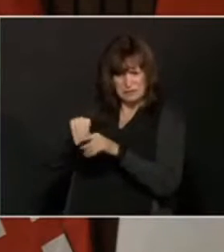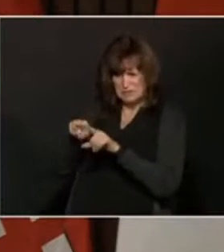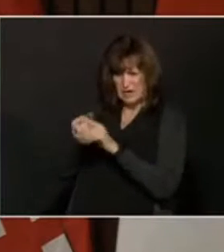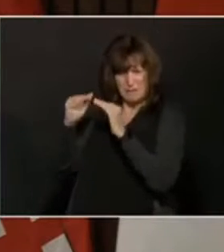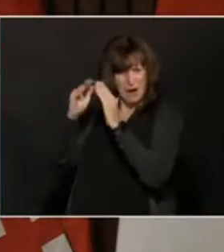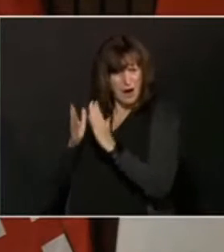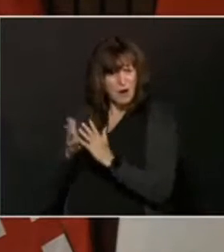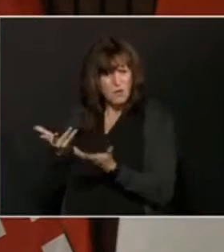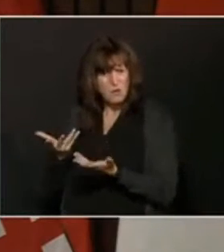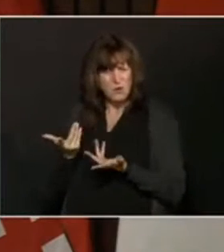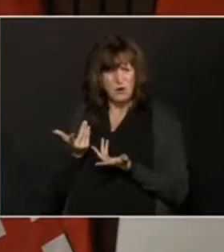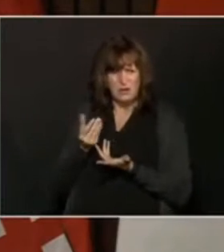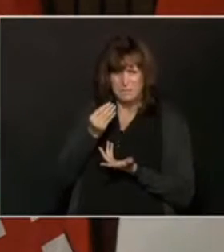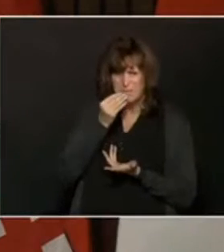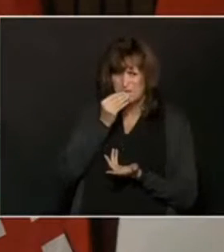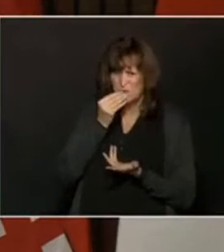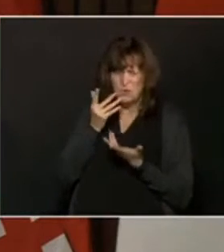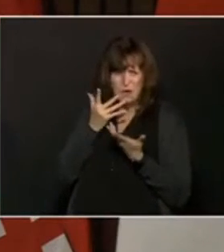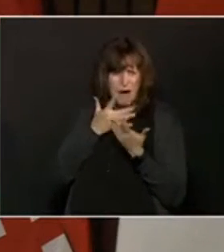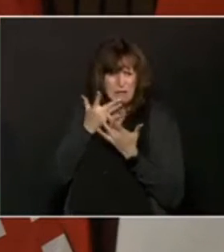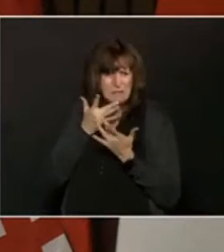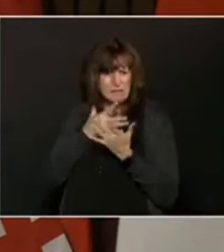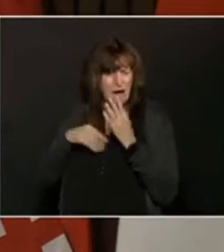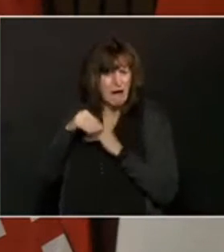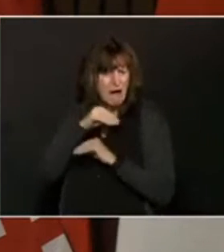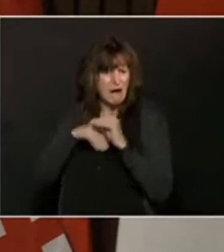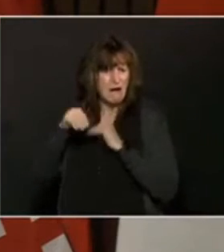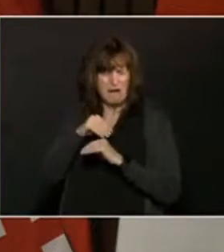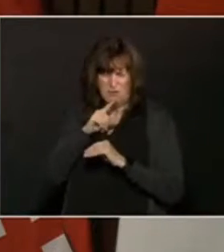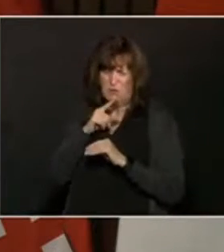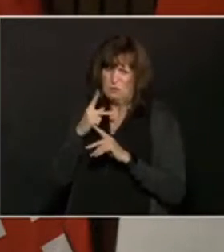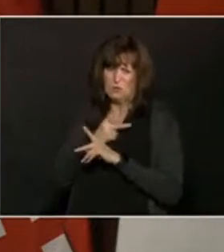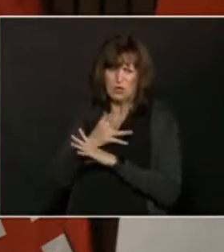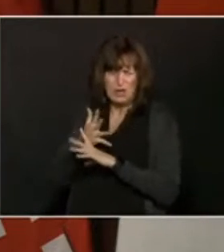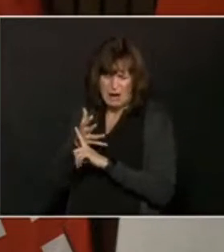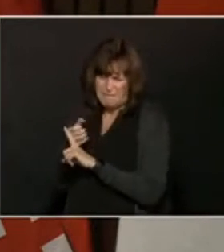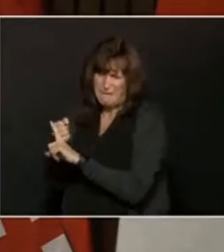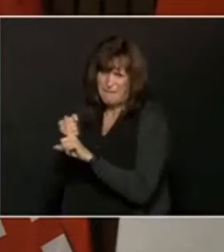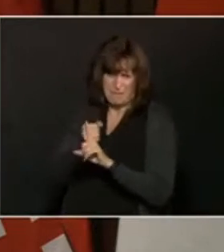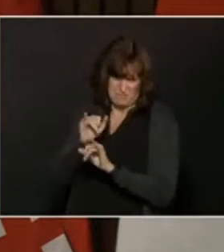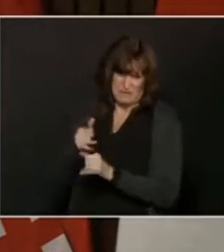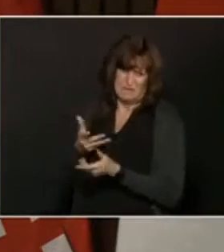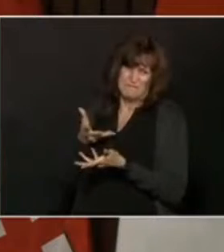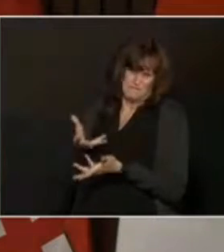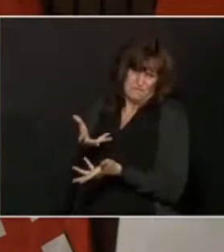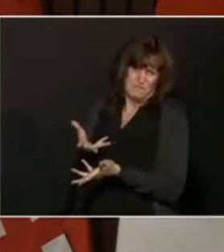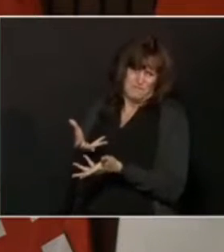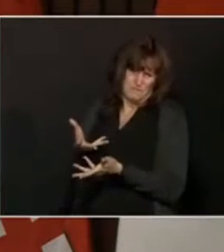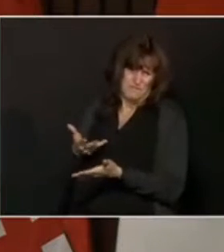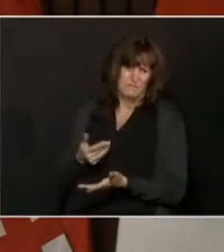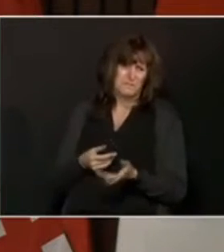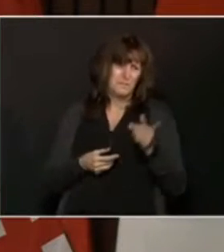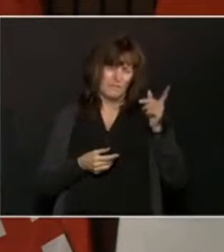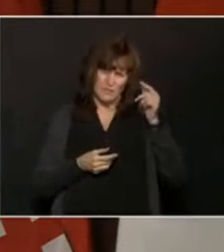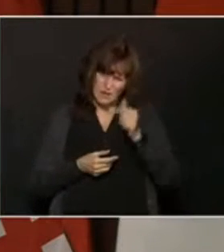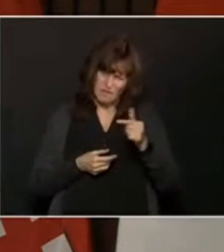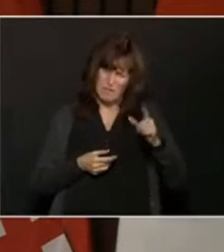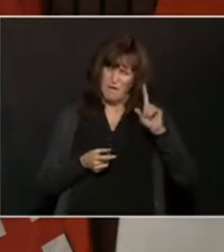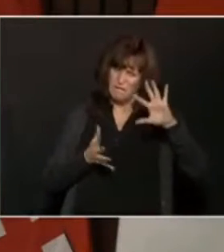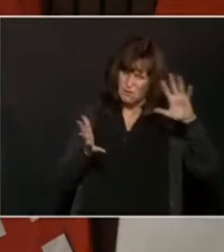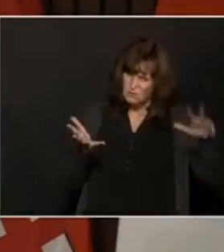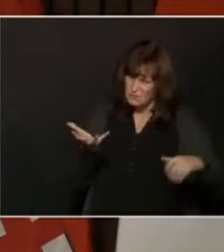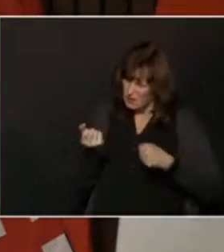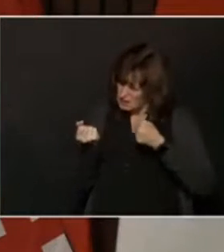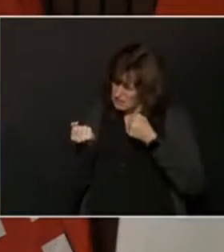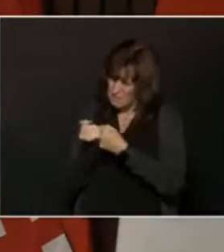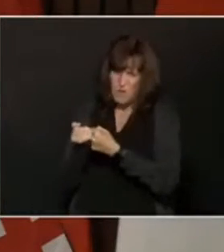communities, unless there's strong support for people to isolate and stay at home, we will not be able to get control of the